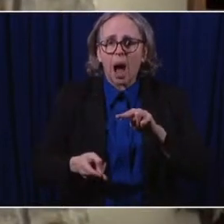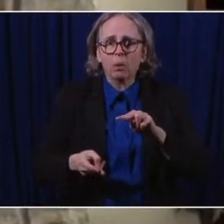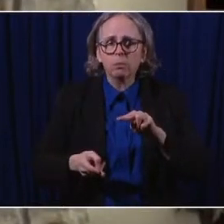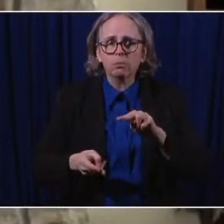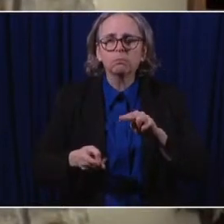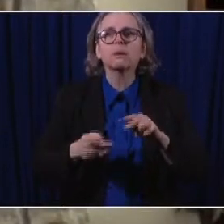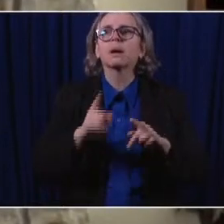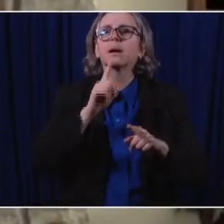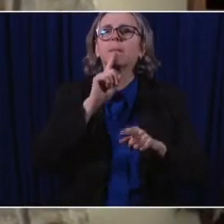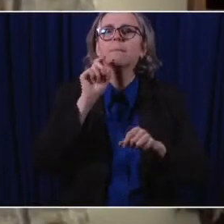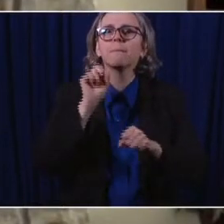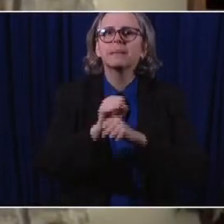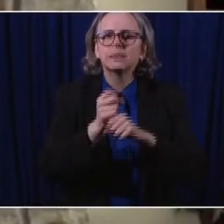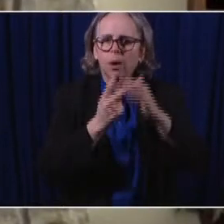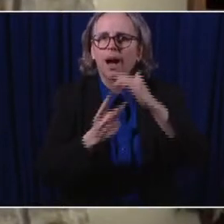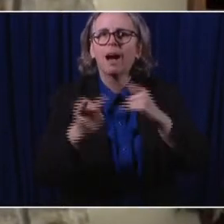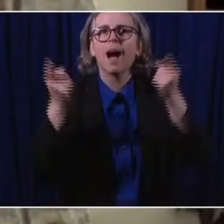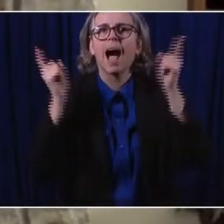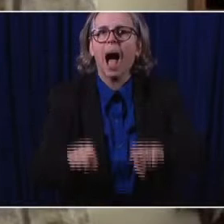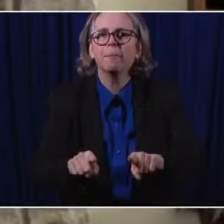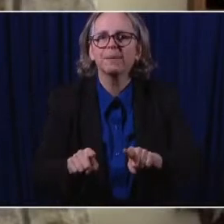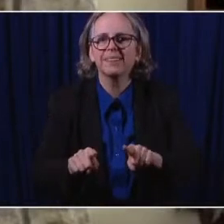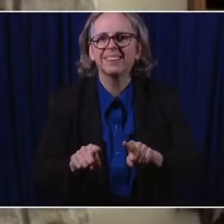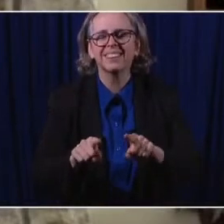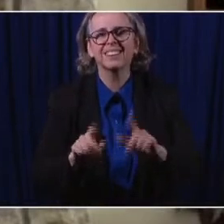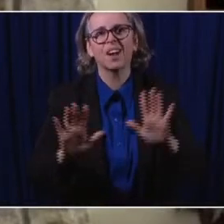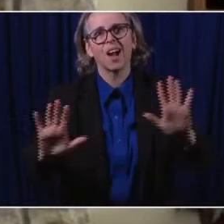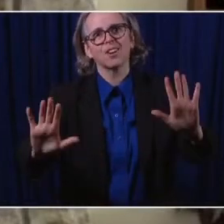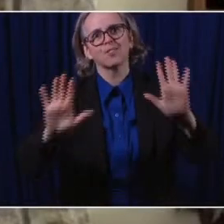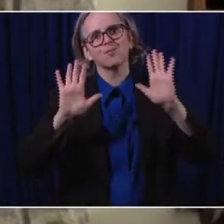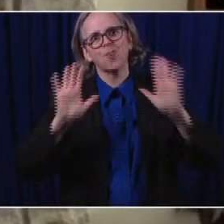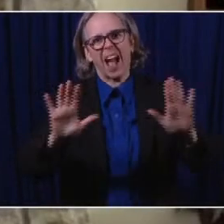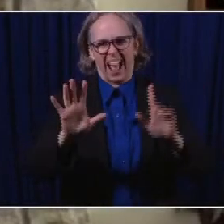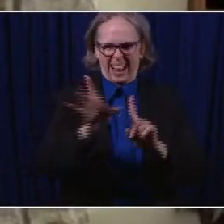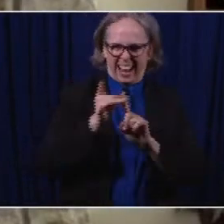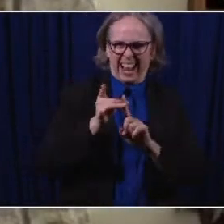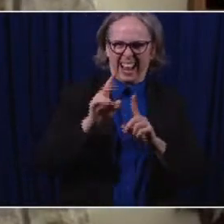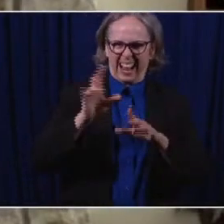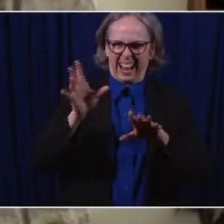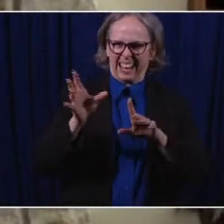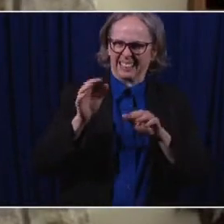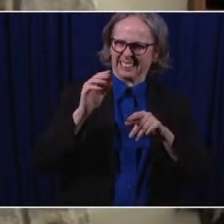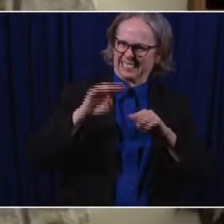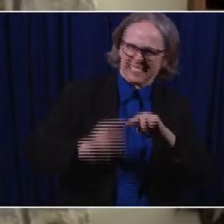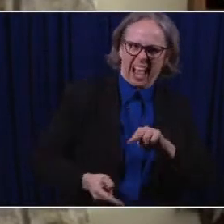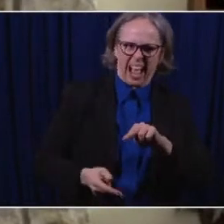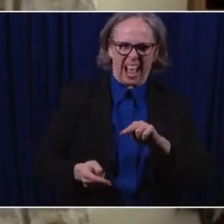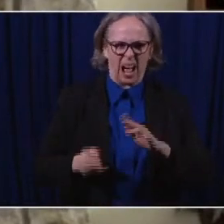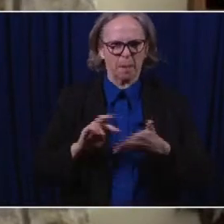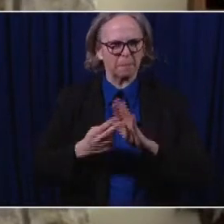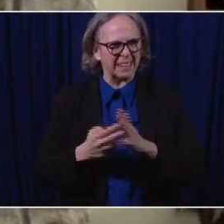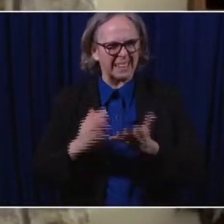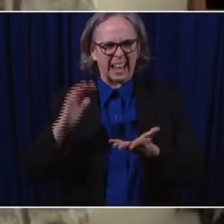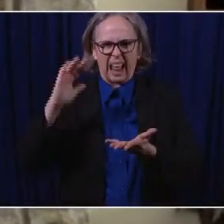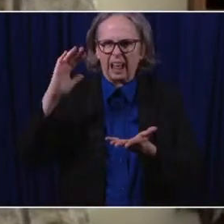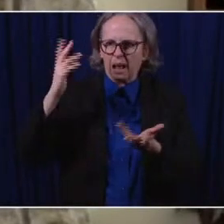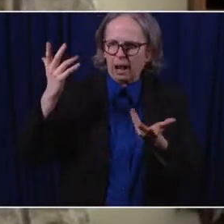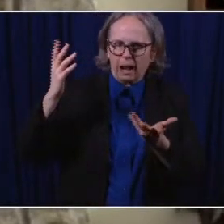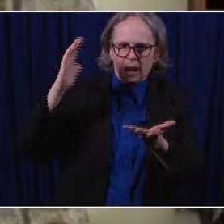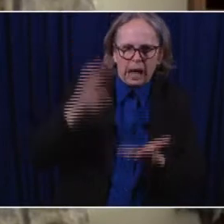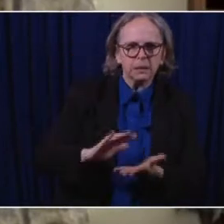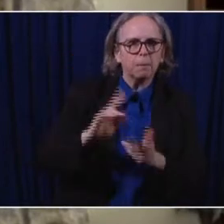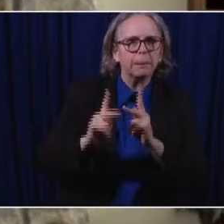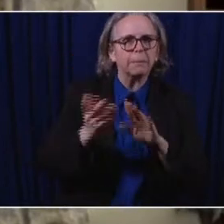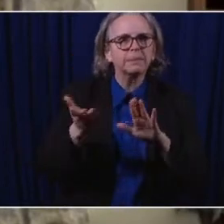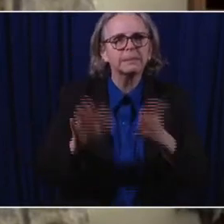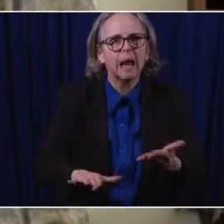obviously fewer people will be going to the hospitals and fewer people will be dying. So we're not where we want to yet. We've got more work